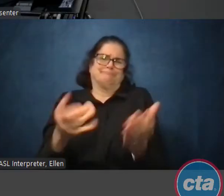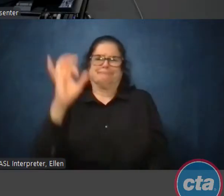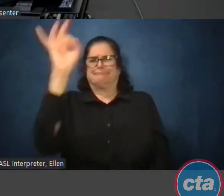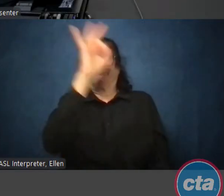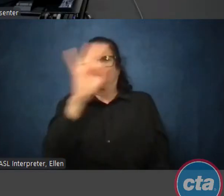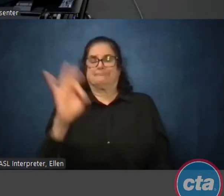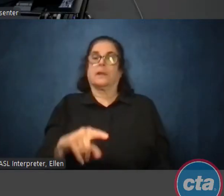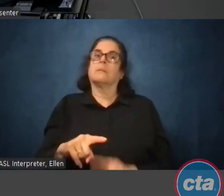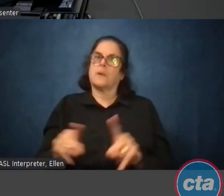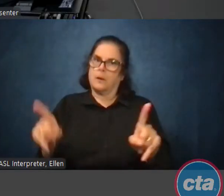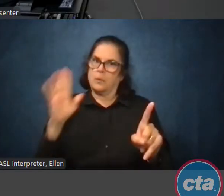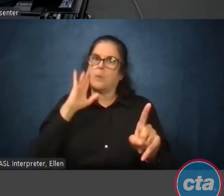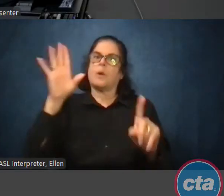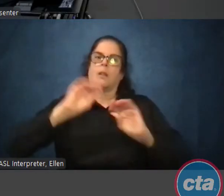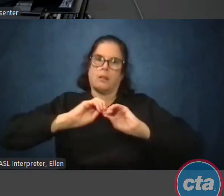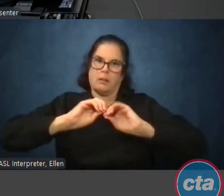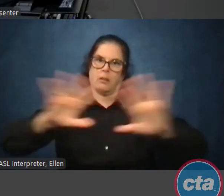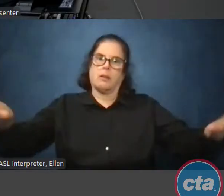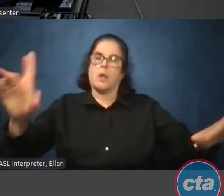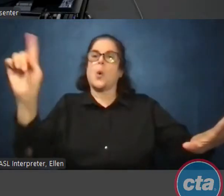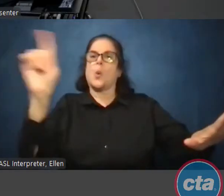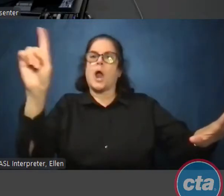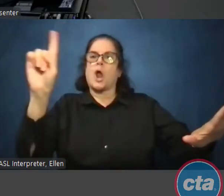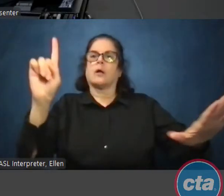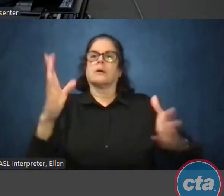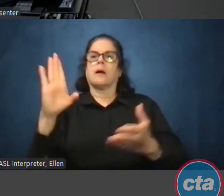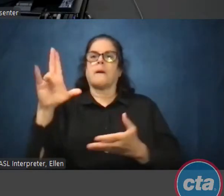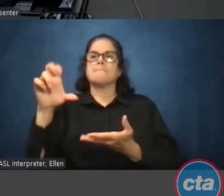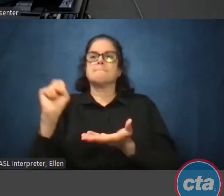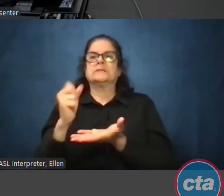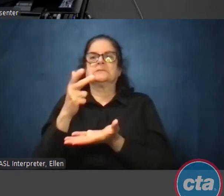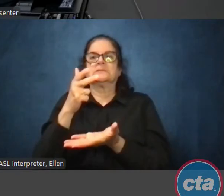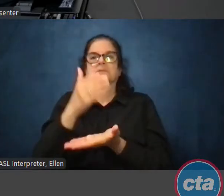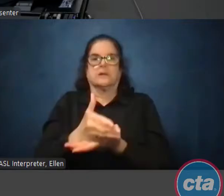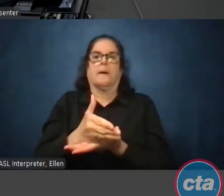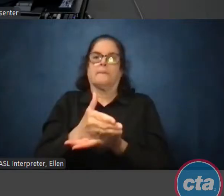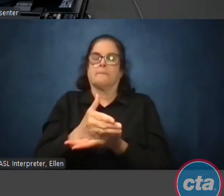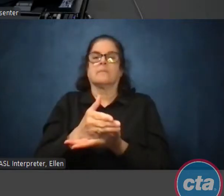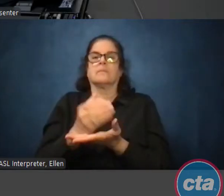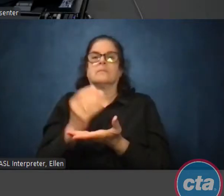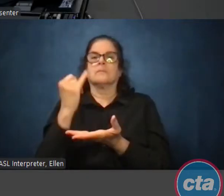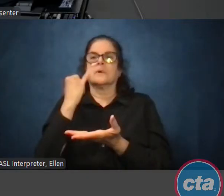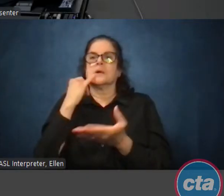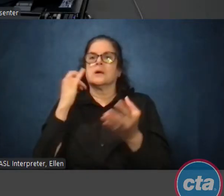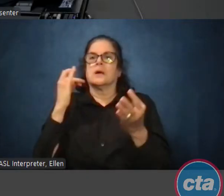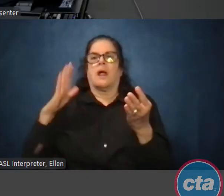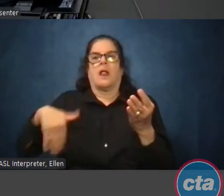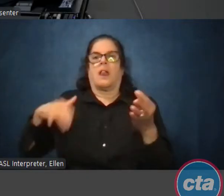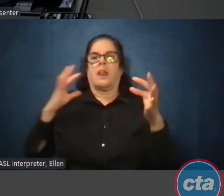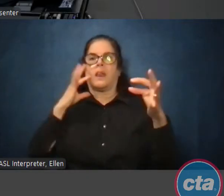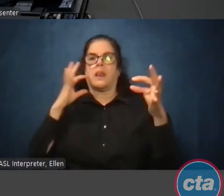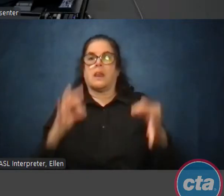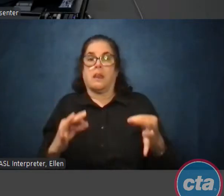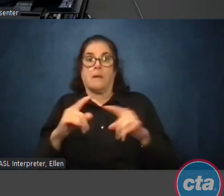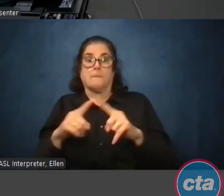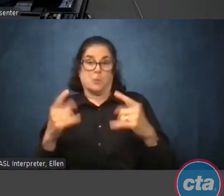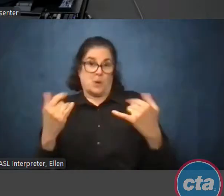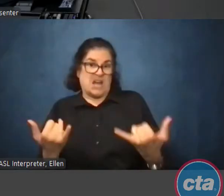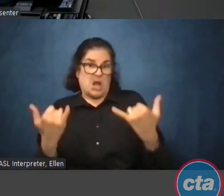release a full list of where the stops will be located once we've actually gotten the final sign off on all of them. But this is what we're targeting for the